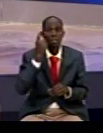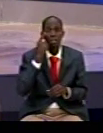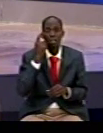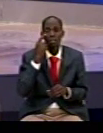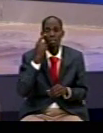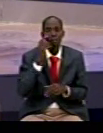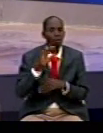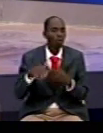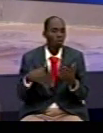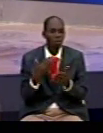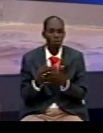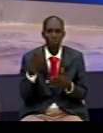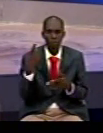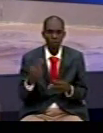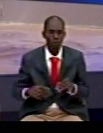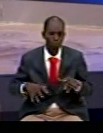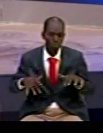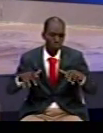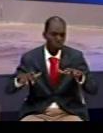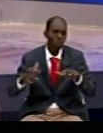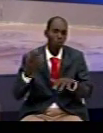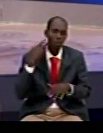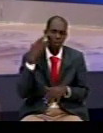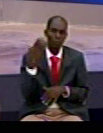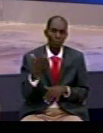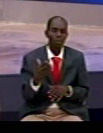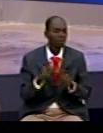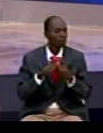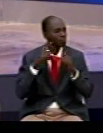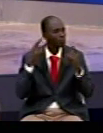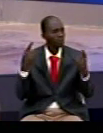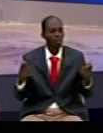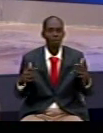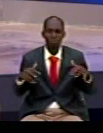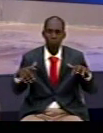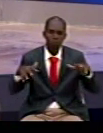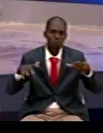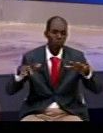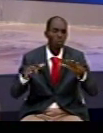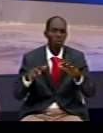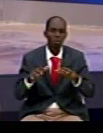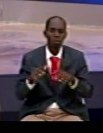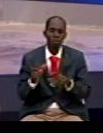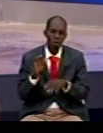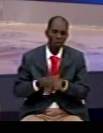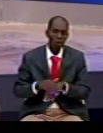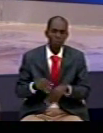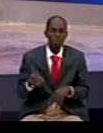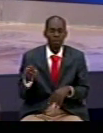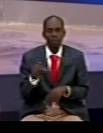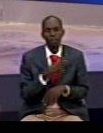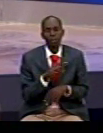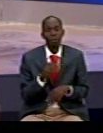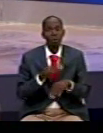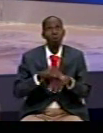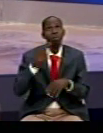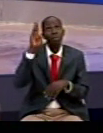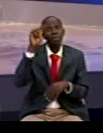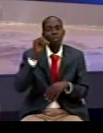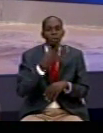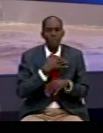the multitudes were there, a great crowd pressing upon him. And yet he